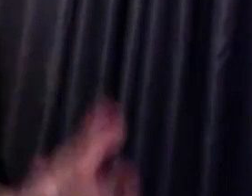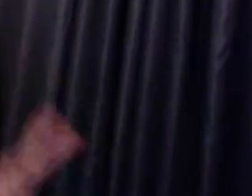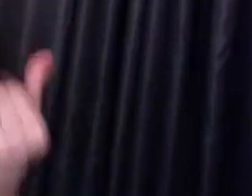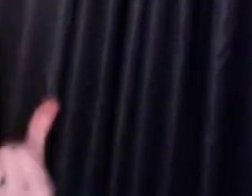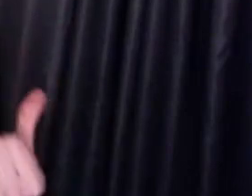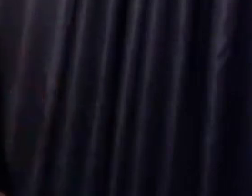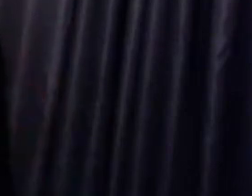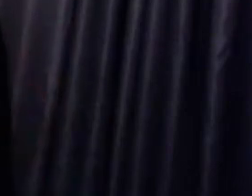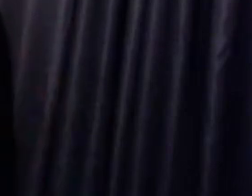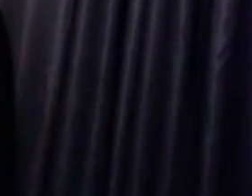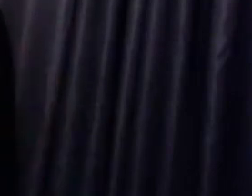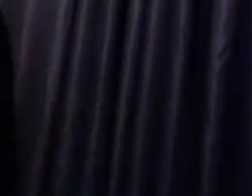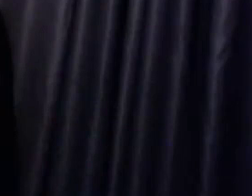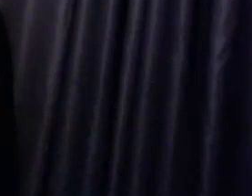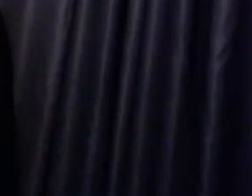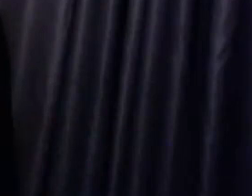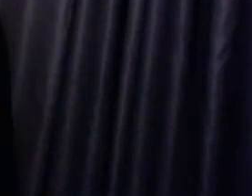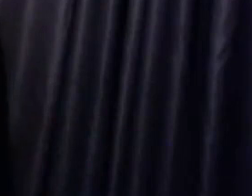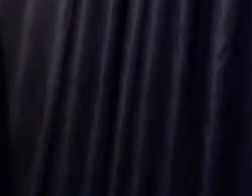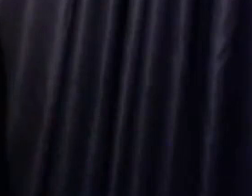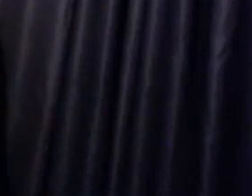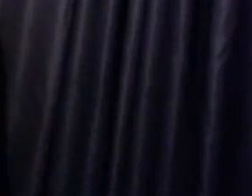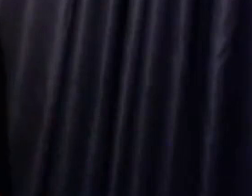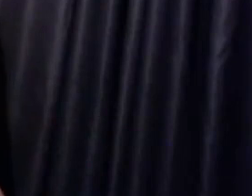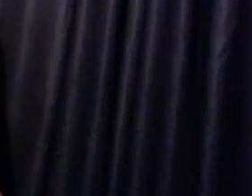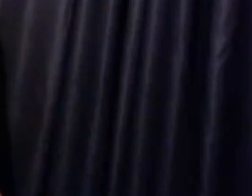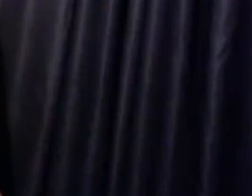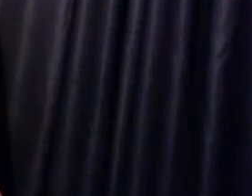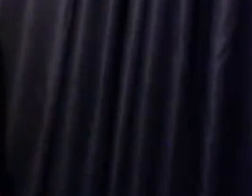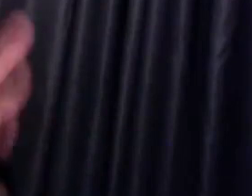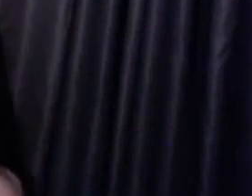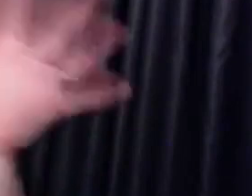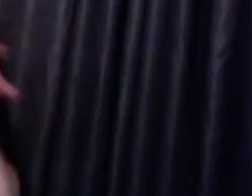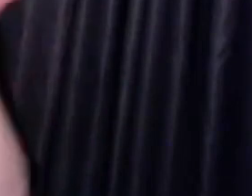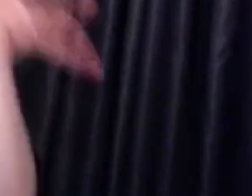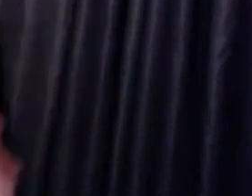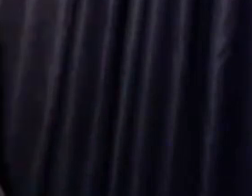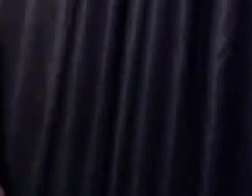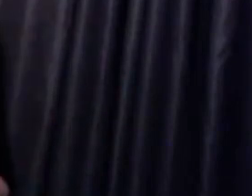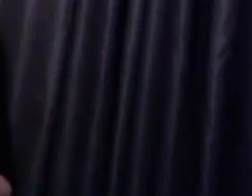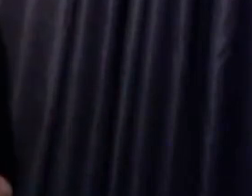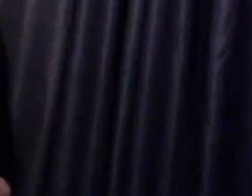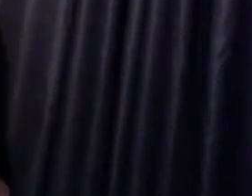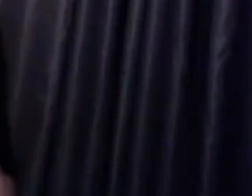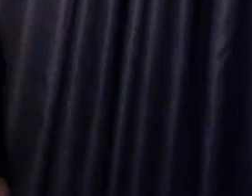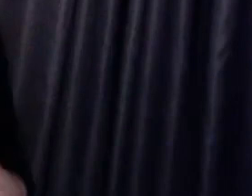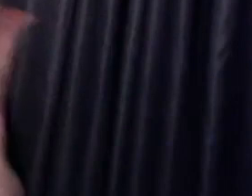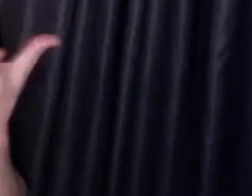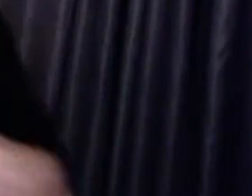Frankie, really appreciate you for just being so clear. There were a lot of